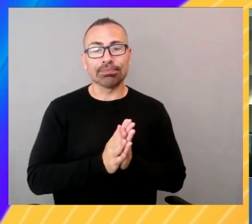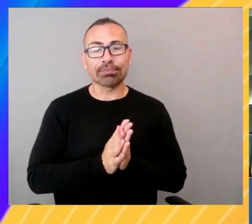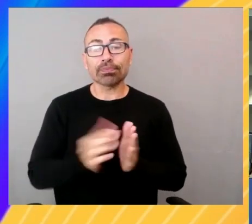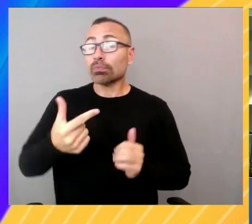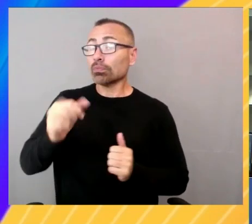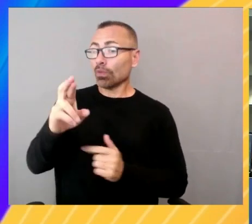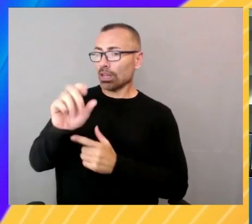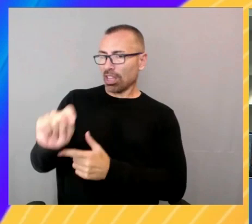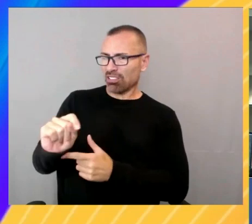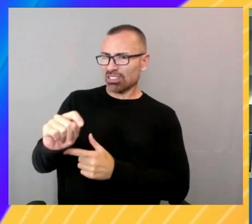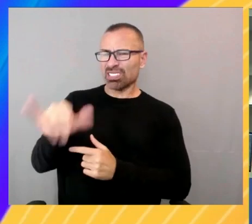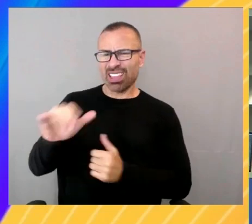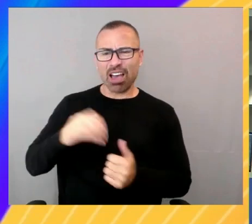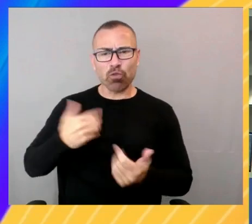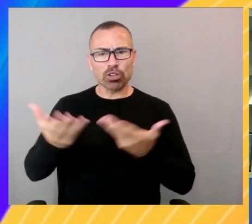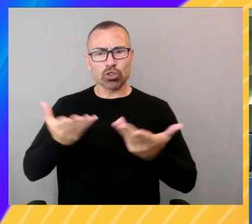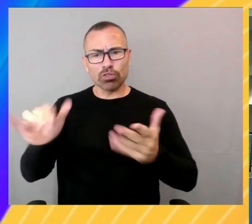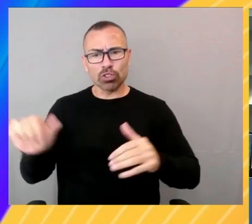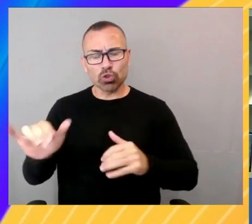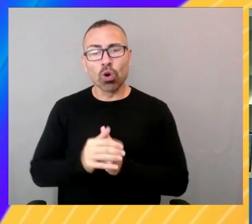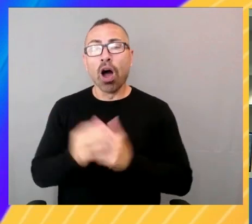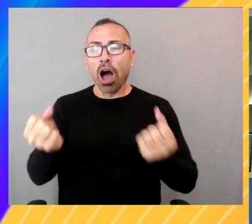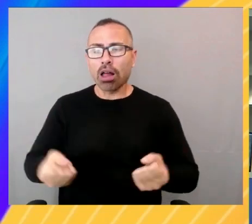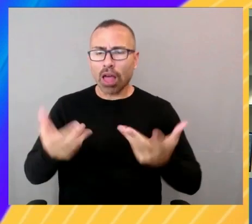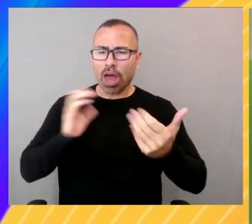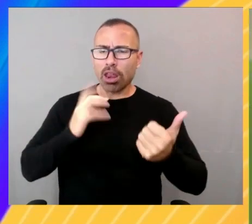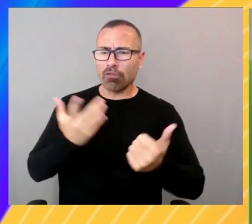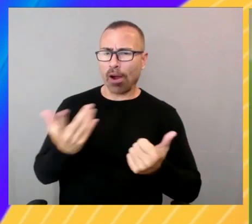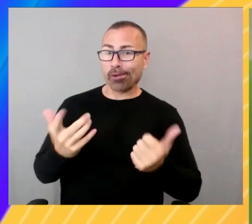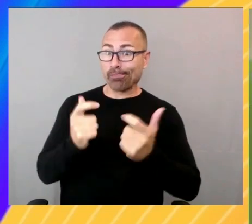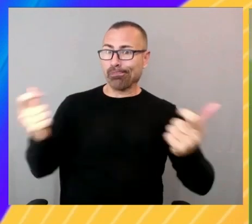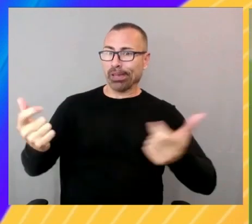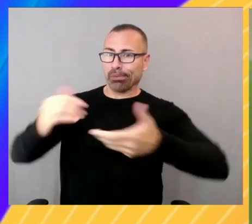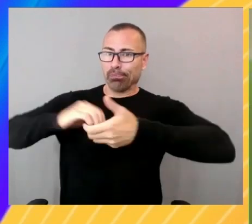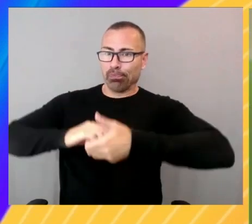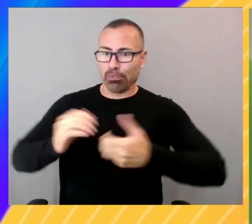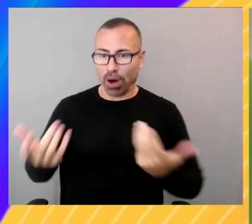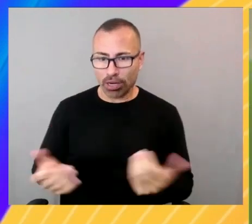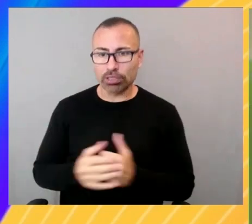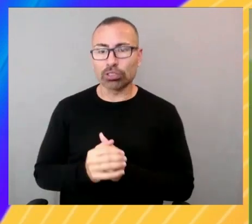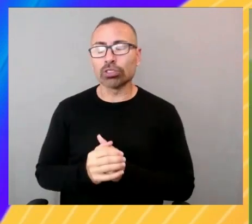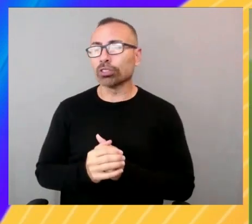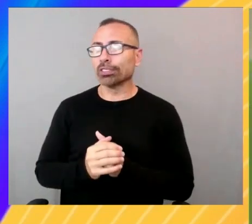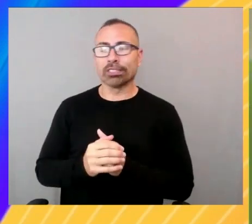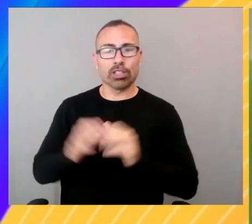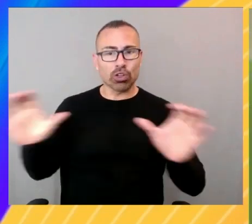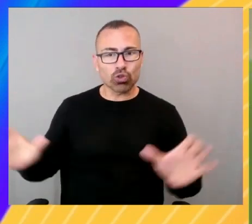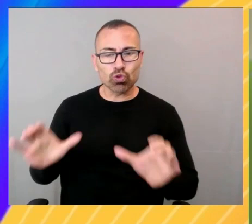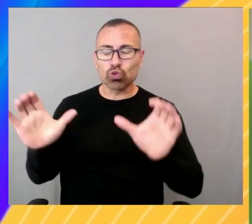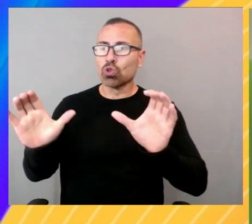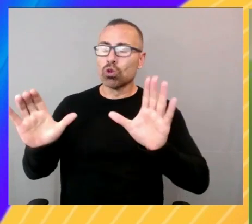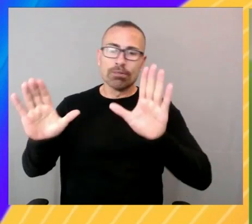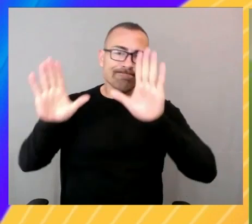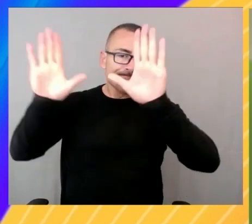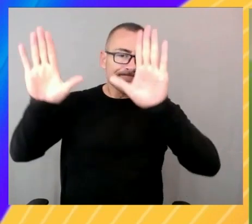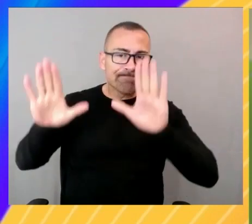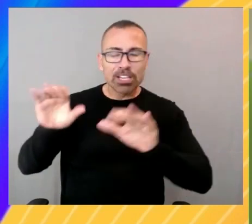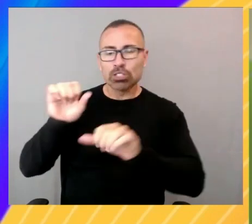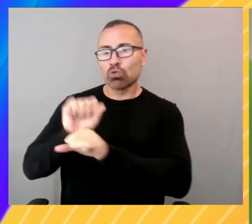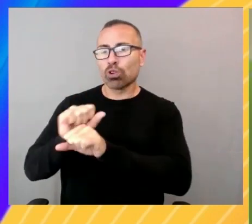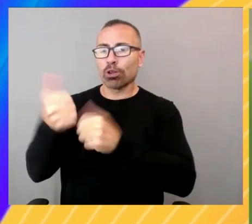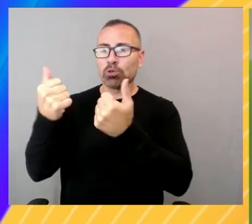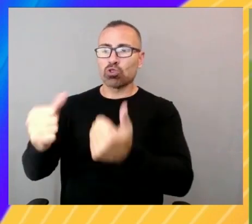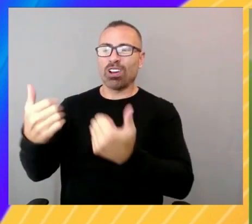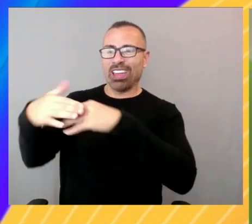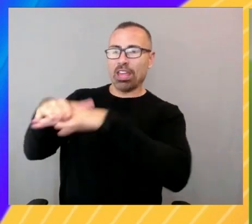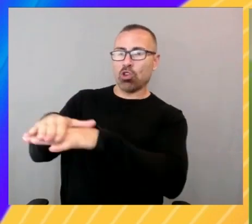New Relics, the Splunks, they do amazing work, and we're still working on integrating with those too and trying to work together because honestly, as we